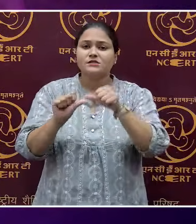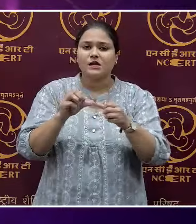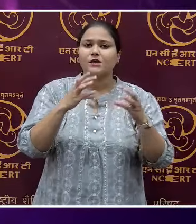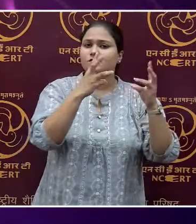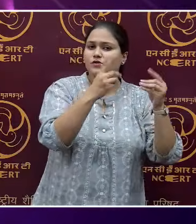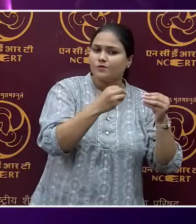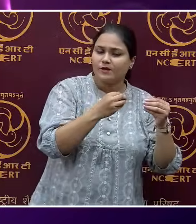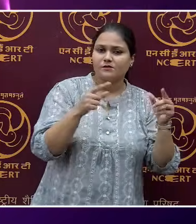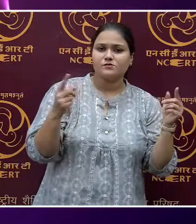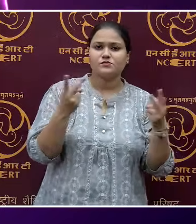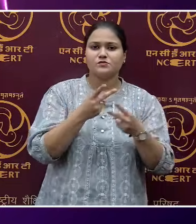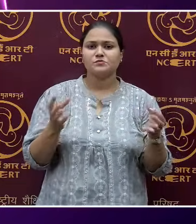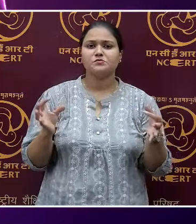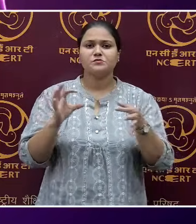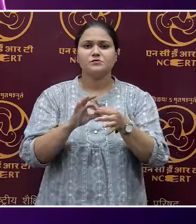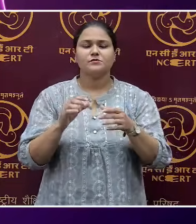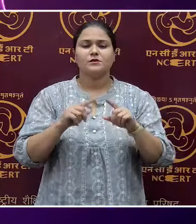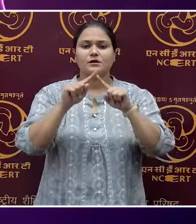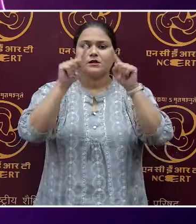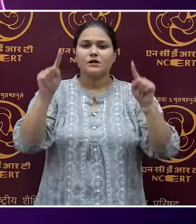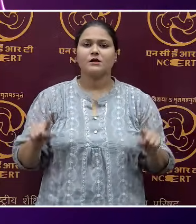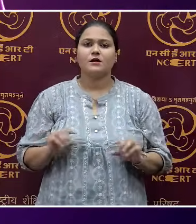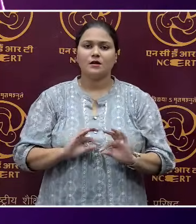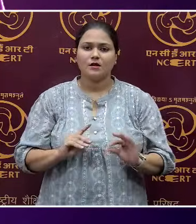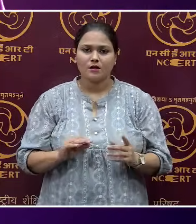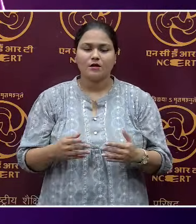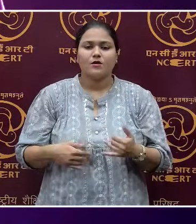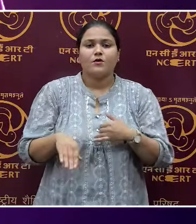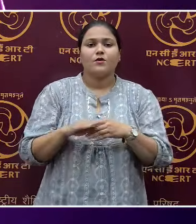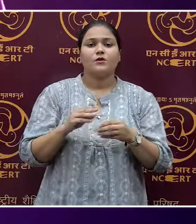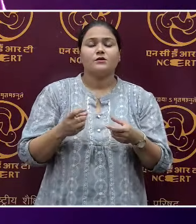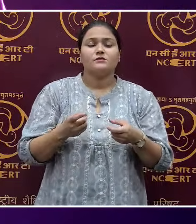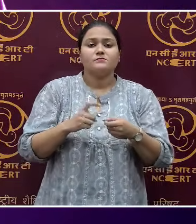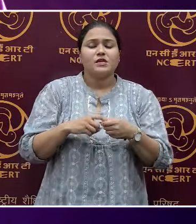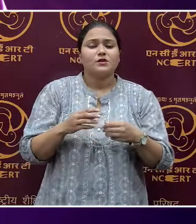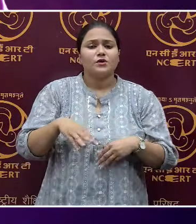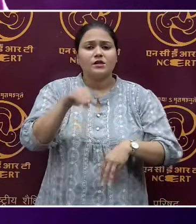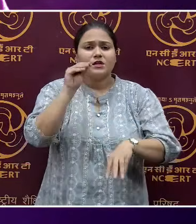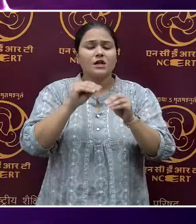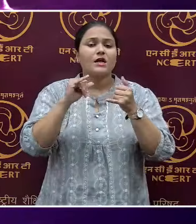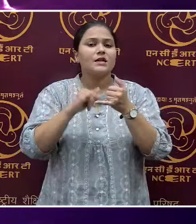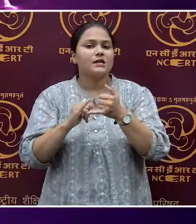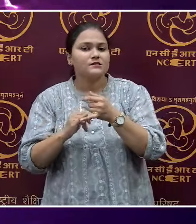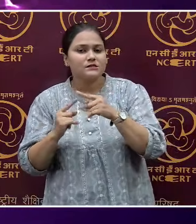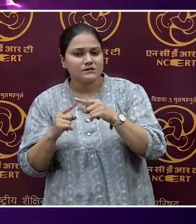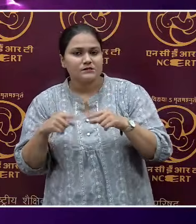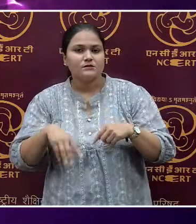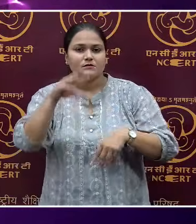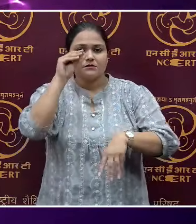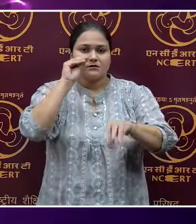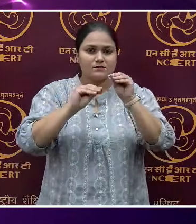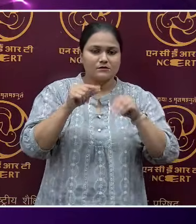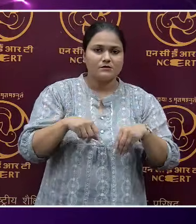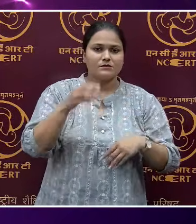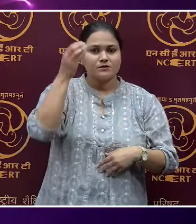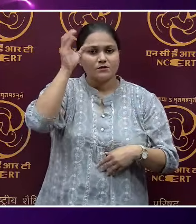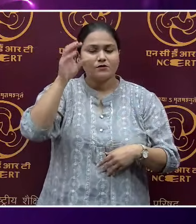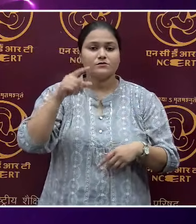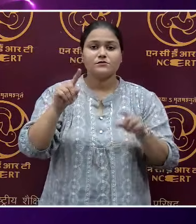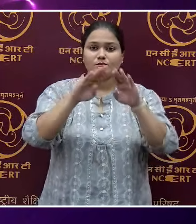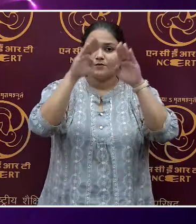computer science, you can learn languages, you can also learn social sciences through virtual labs. And today, since we are learning about this concept of computer